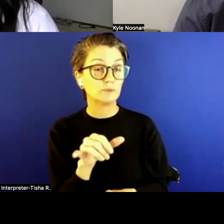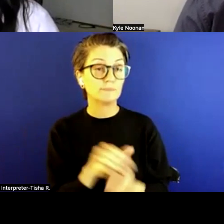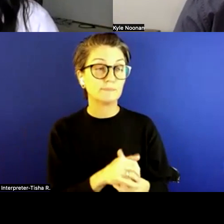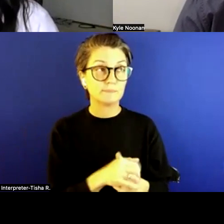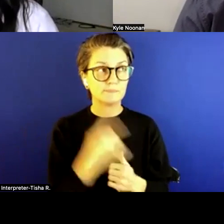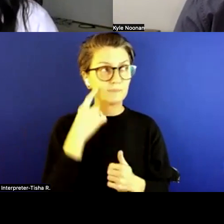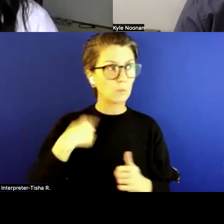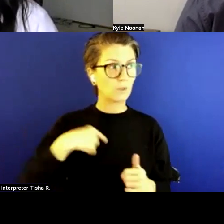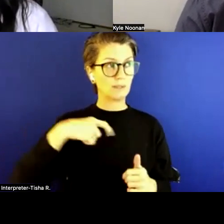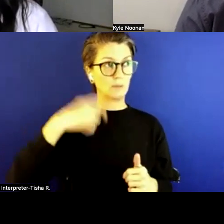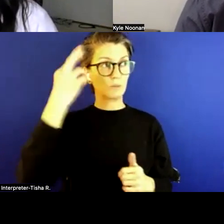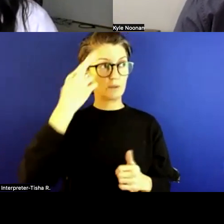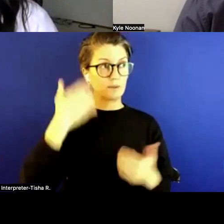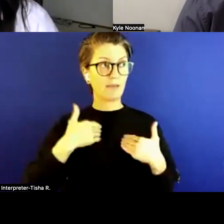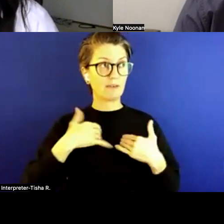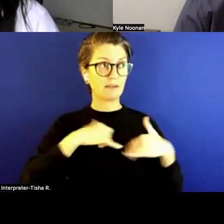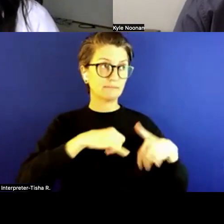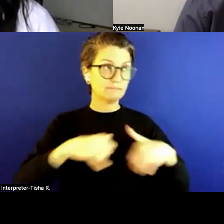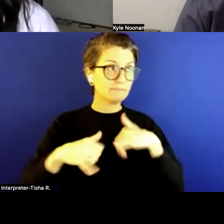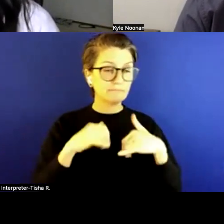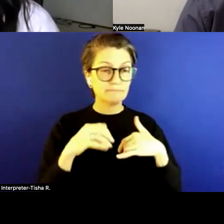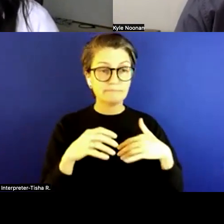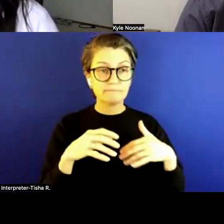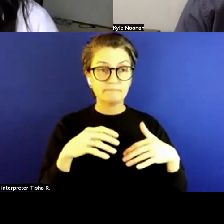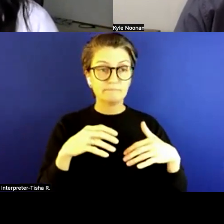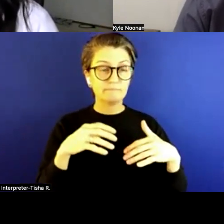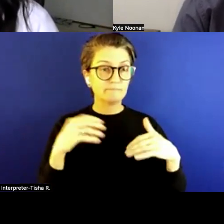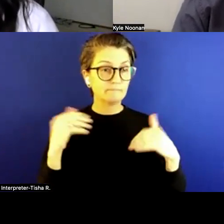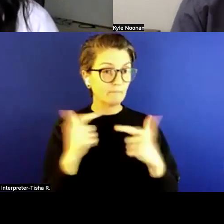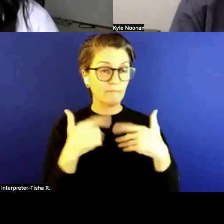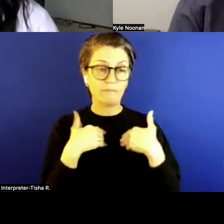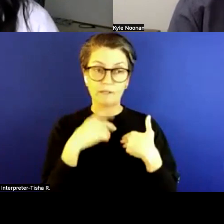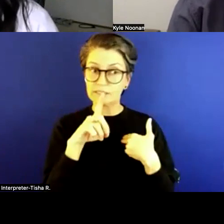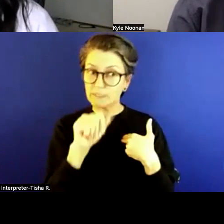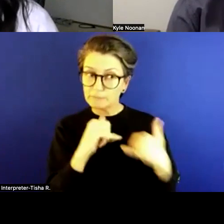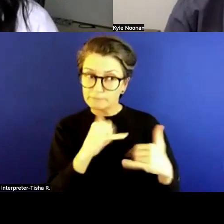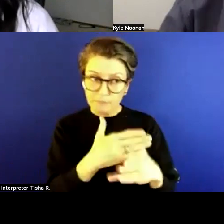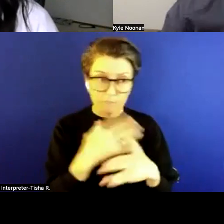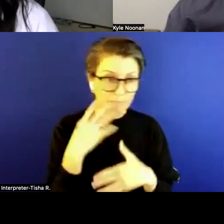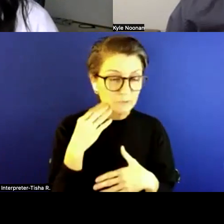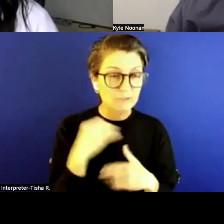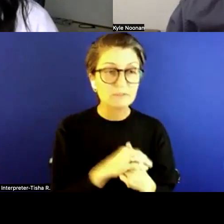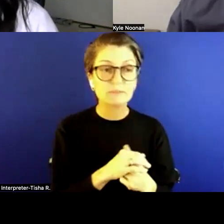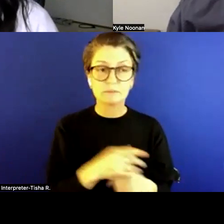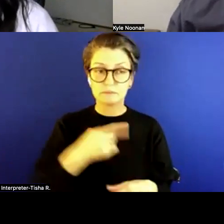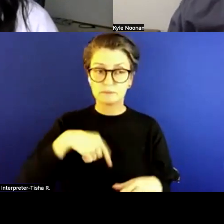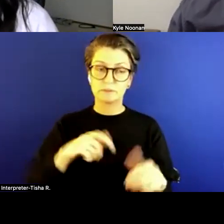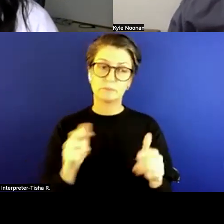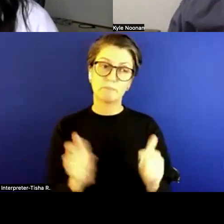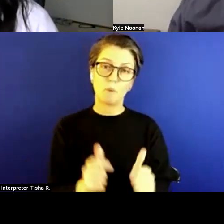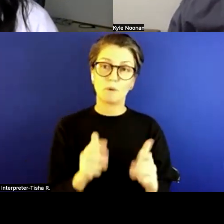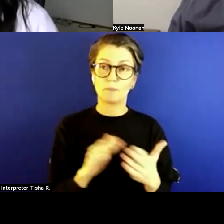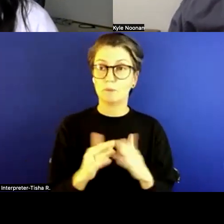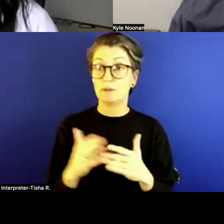need to realize we all have a common denominator, which is having a disability. So, we are a smaller community than those